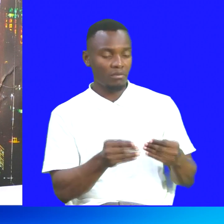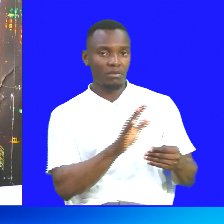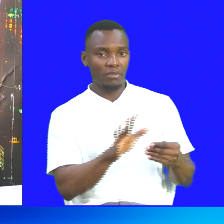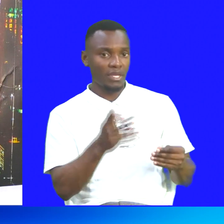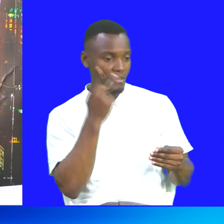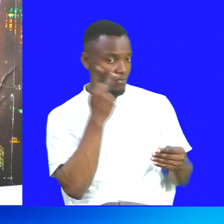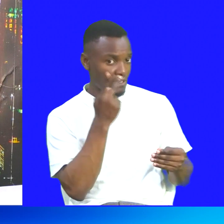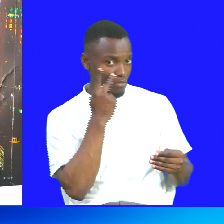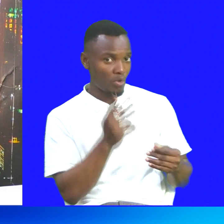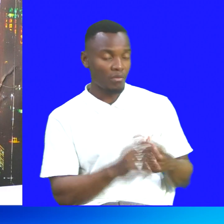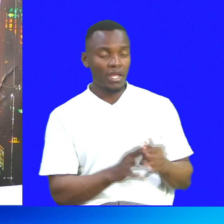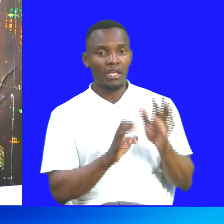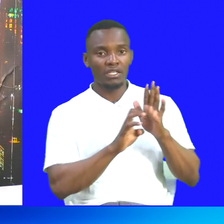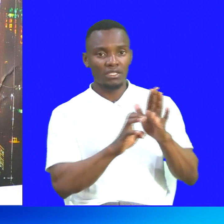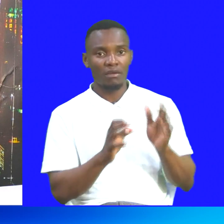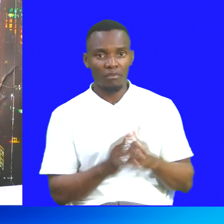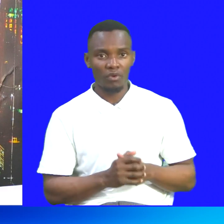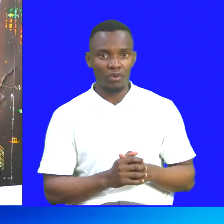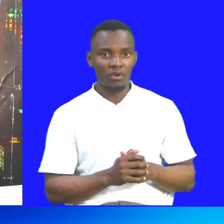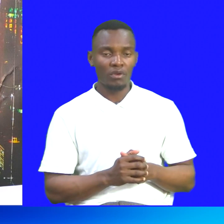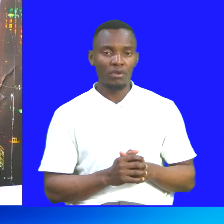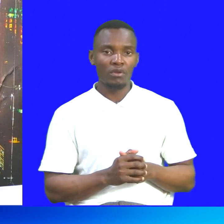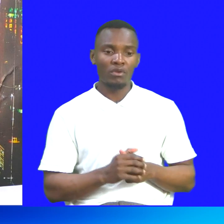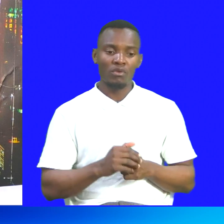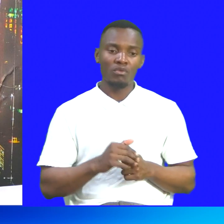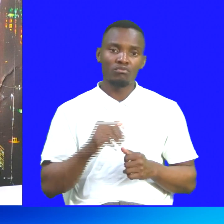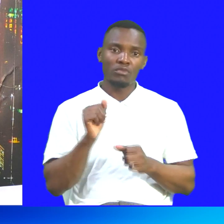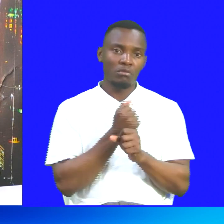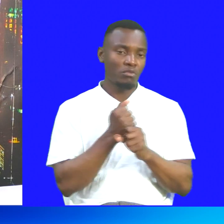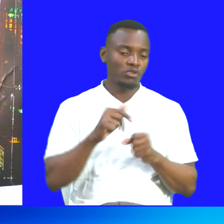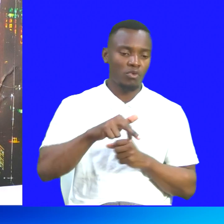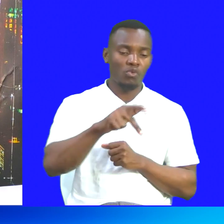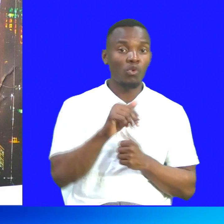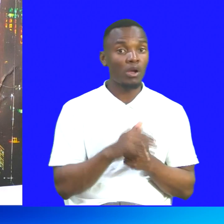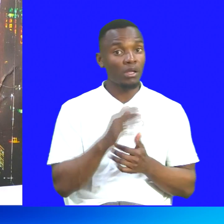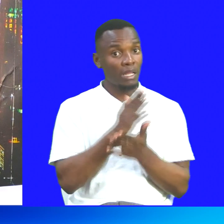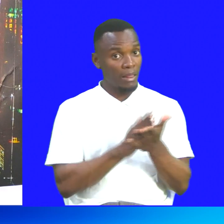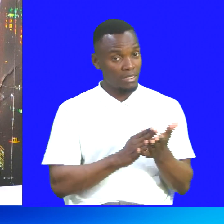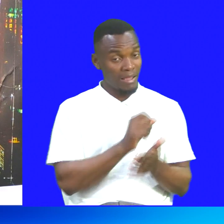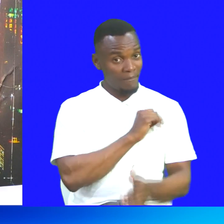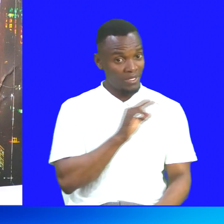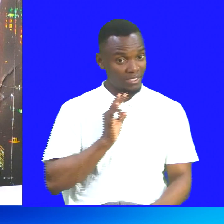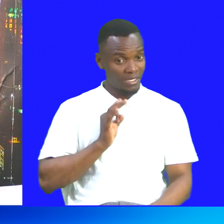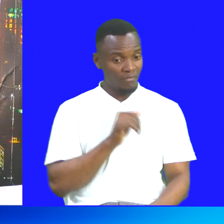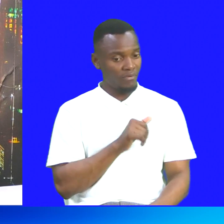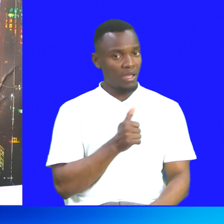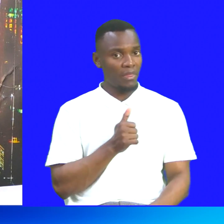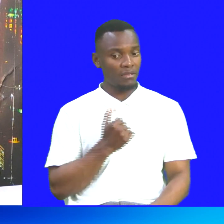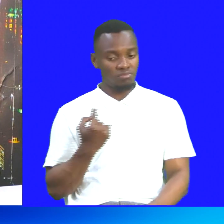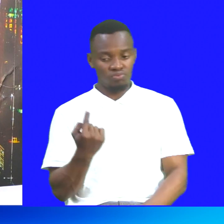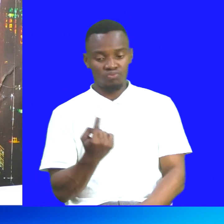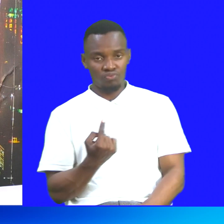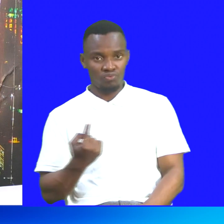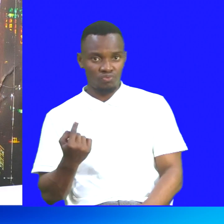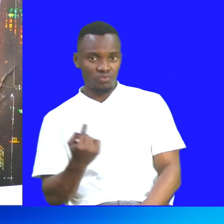visible, e.g., inability to walk. Some of the employees are isolated by